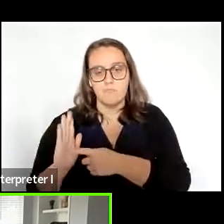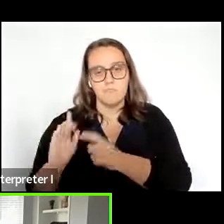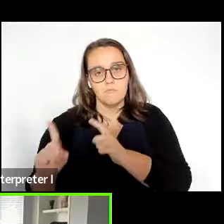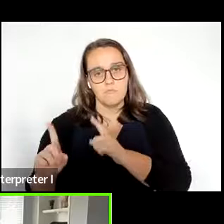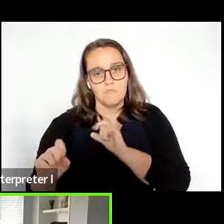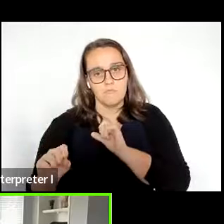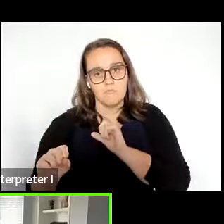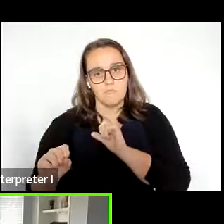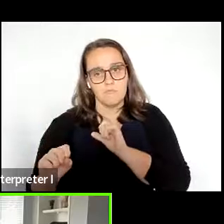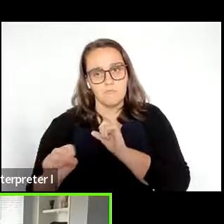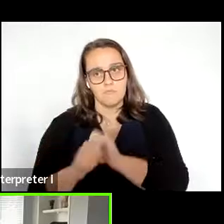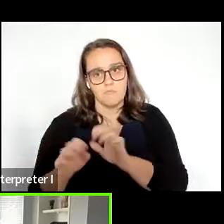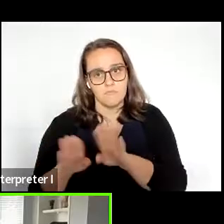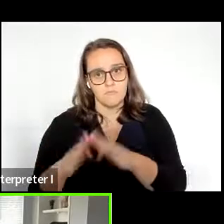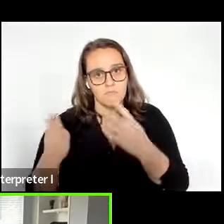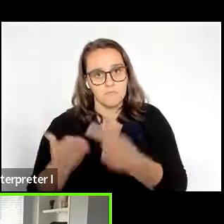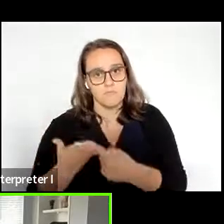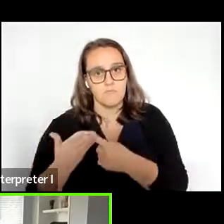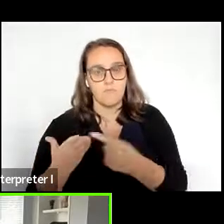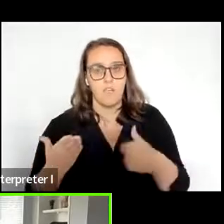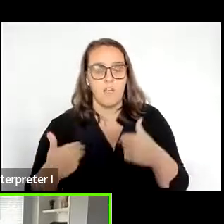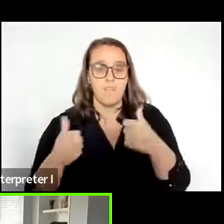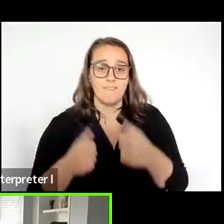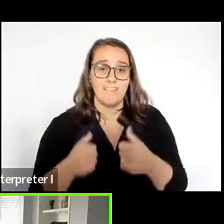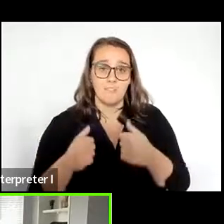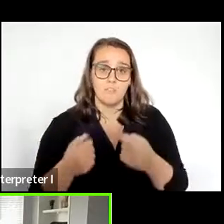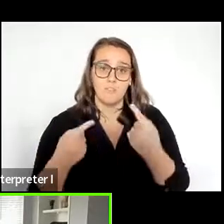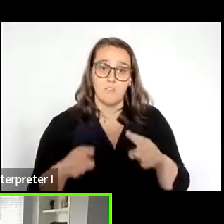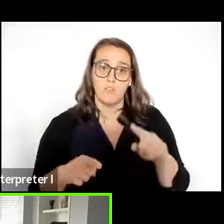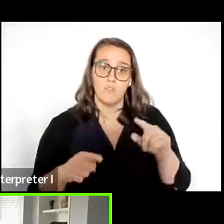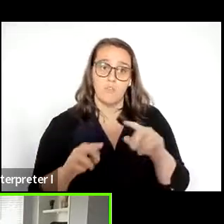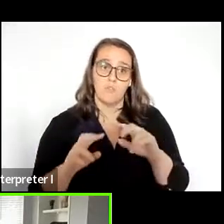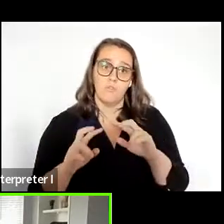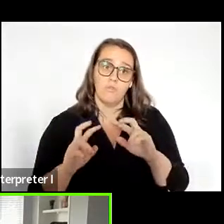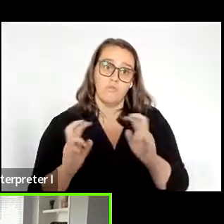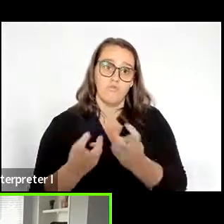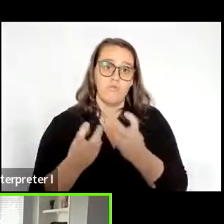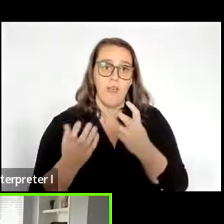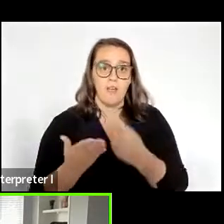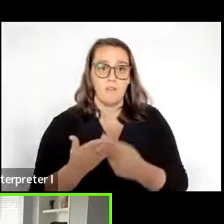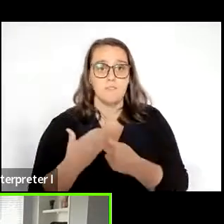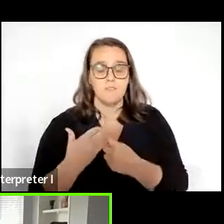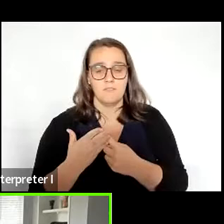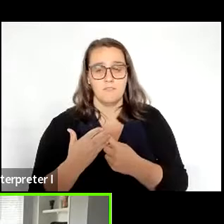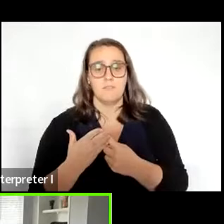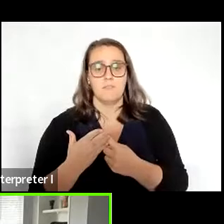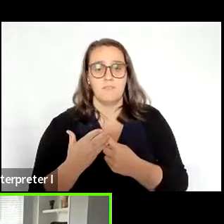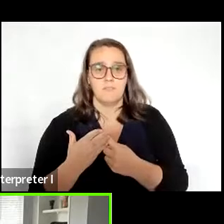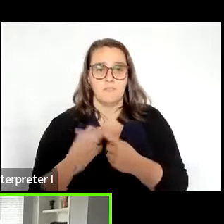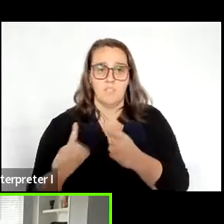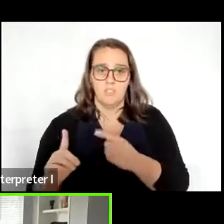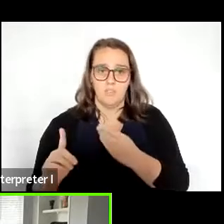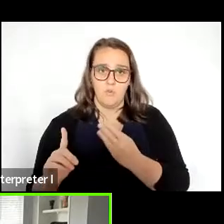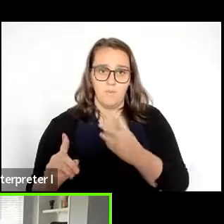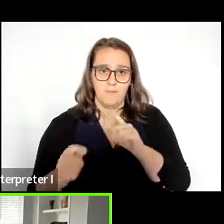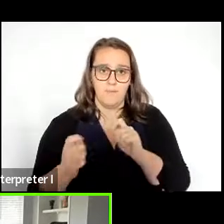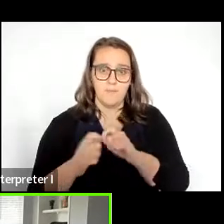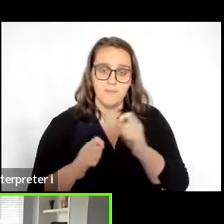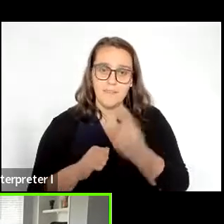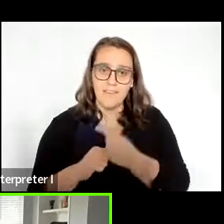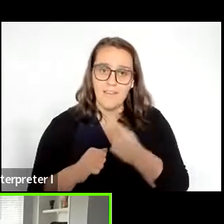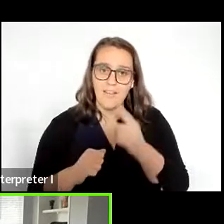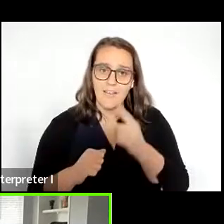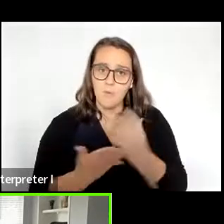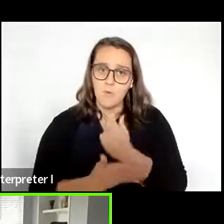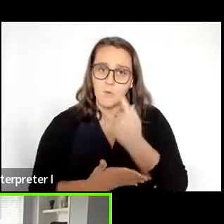hold a hearing on this. I texted her and asked about a roundtable. She gave me a specific date right away about the hearing, and I think it'll give us an opportunity to